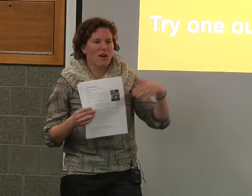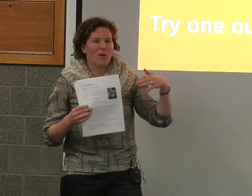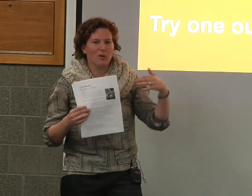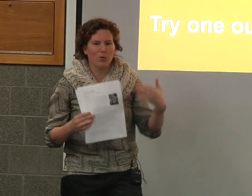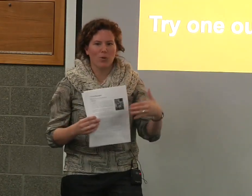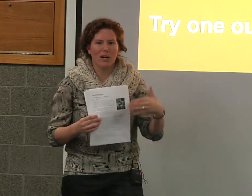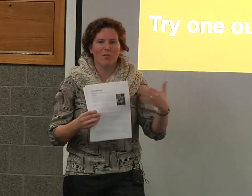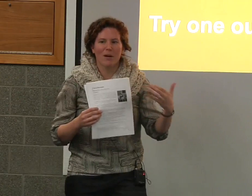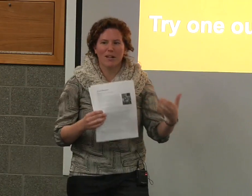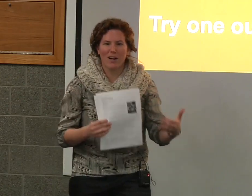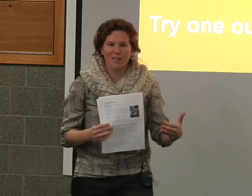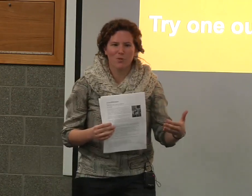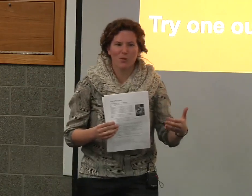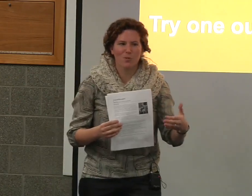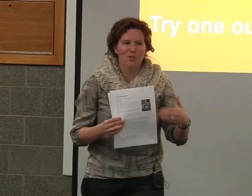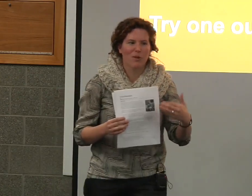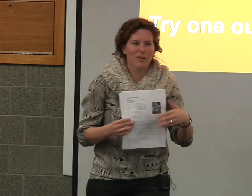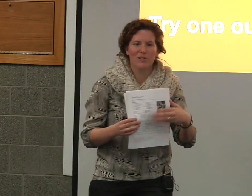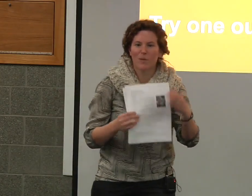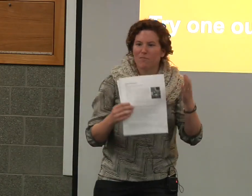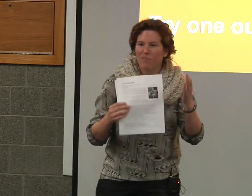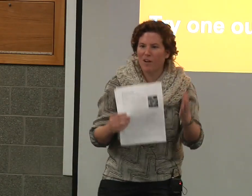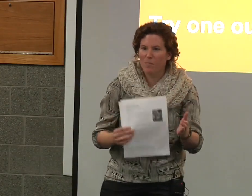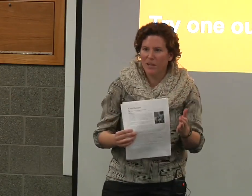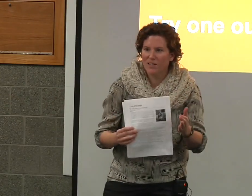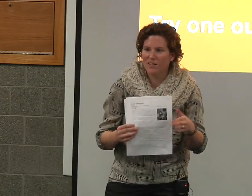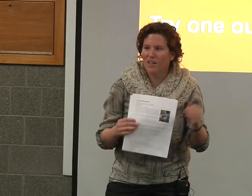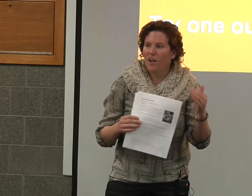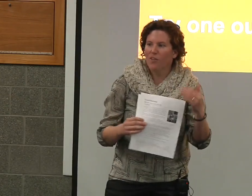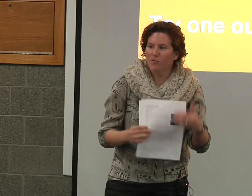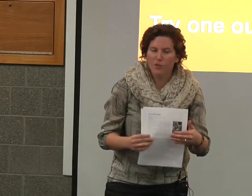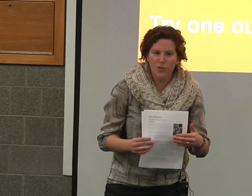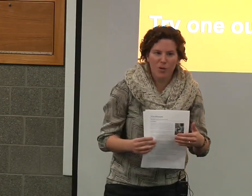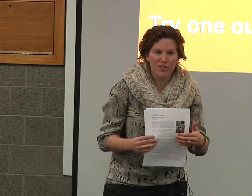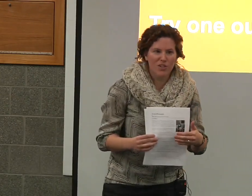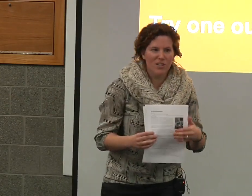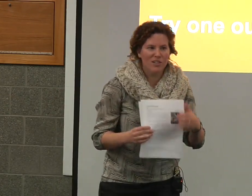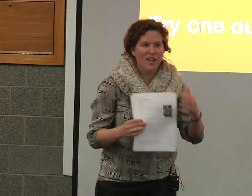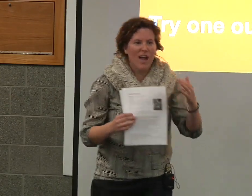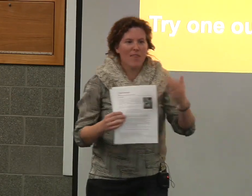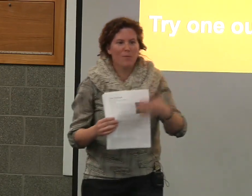I'm in charge of how I roll it out in my classroom so that we spend 5 minutes